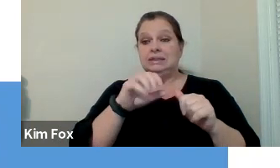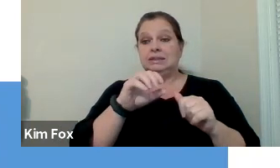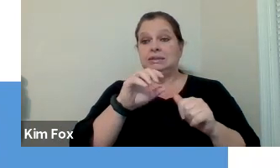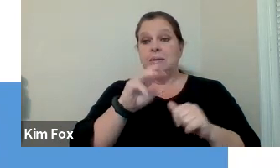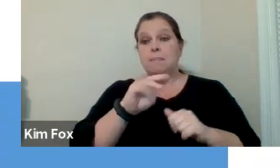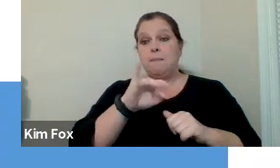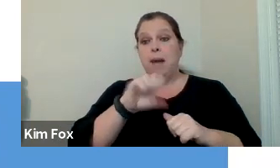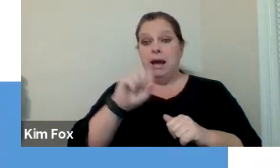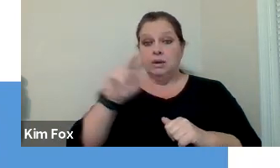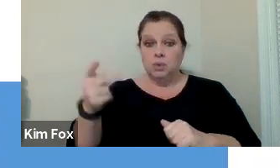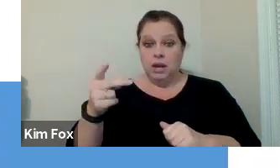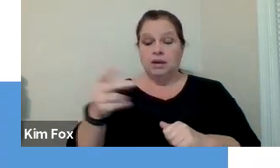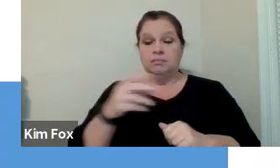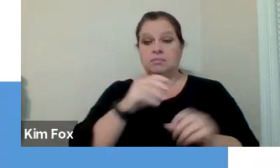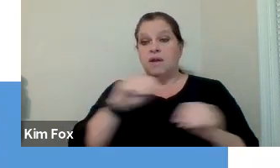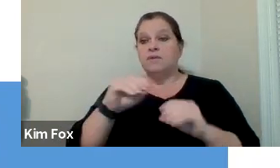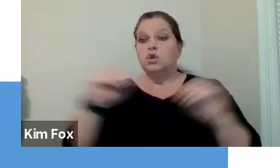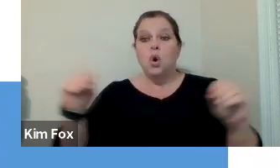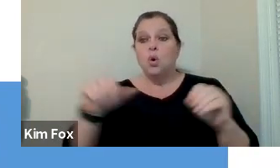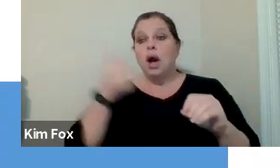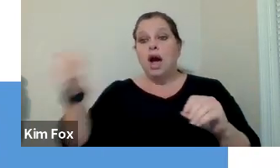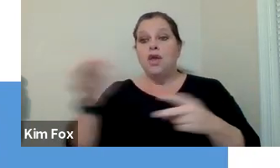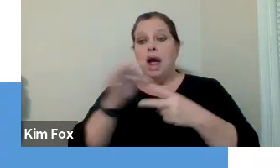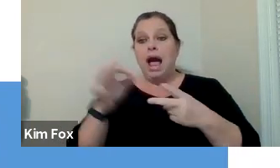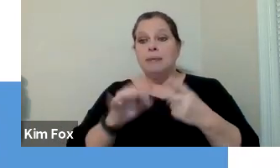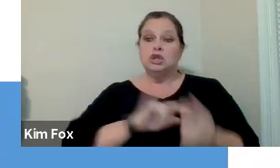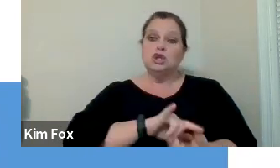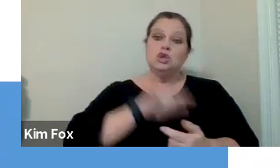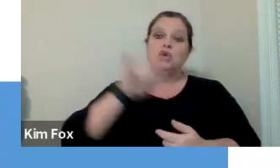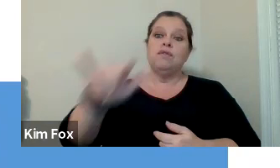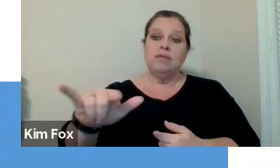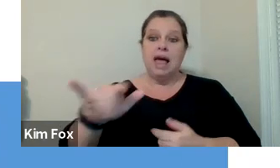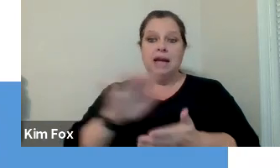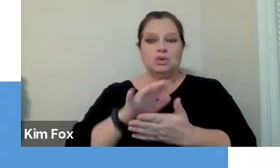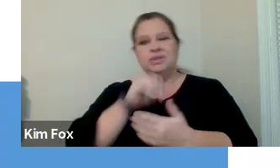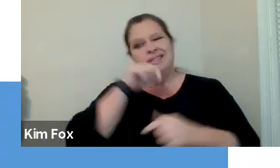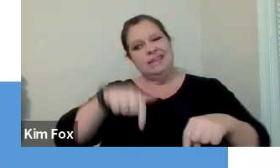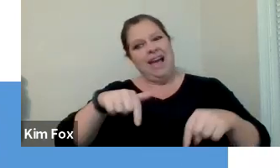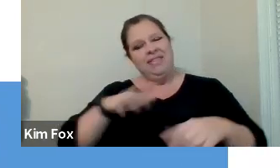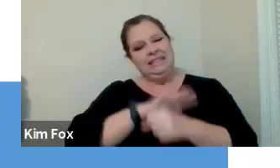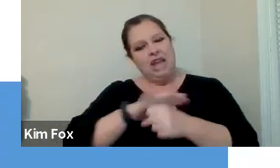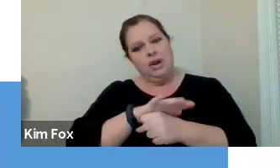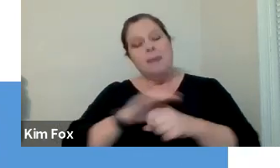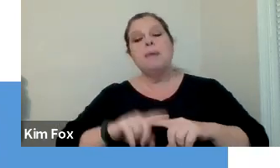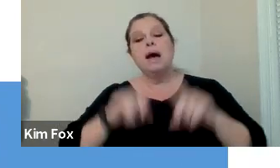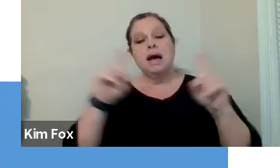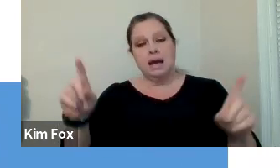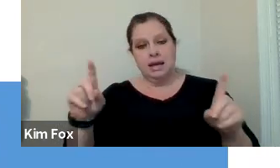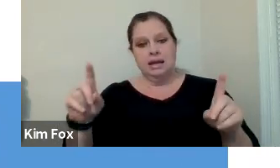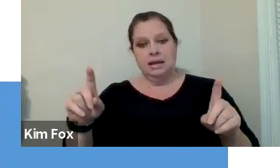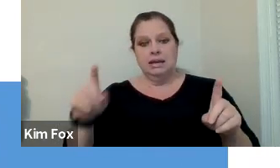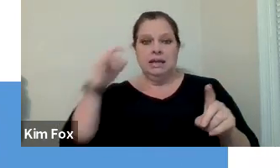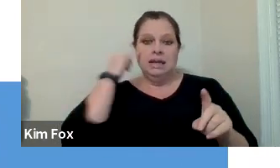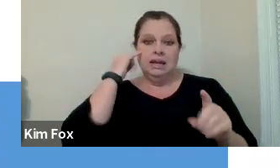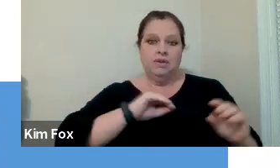miles to go to school or have no other option but to fly by plane to get to your school. So not this area, but if you PCS and move to a